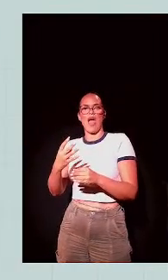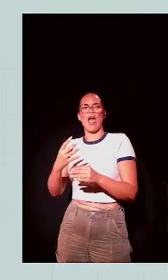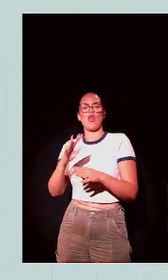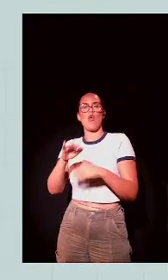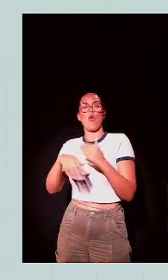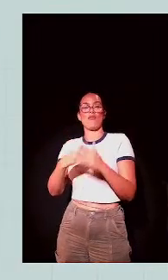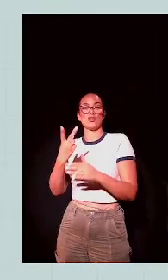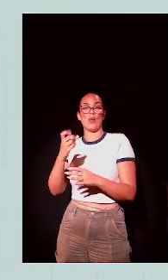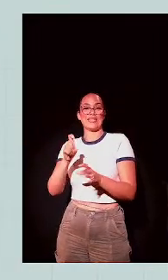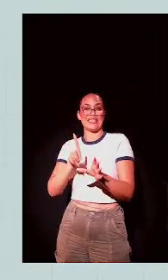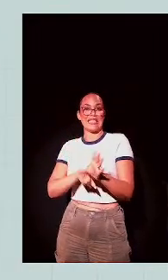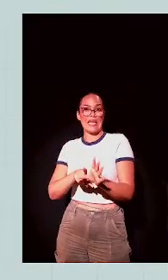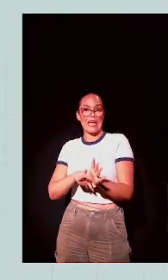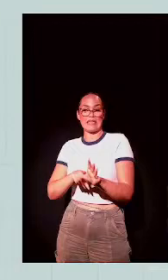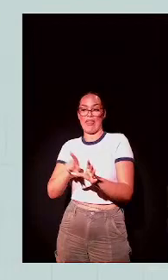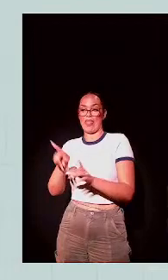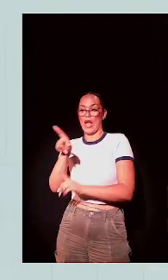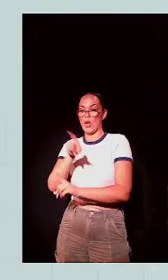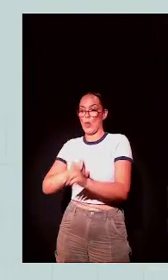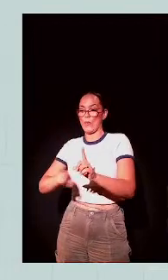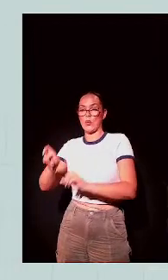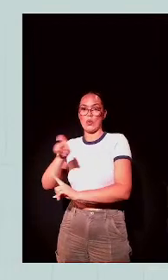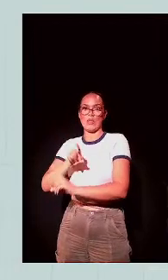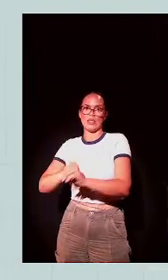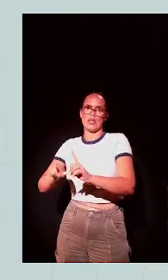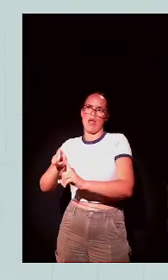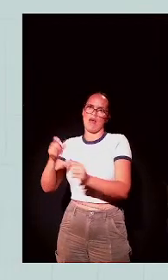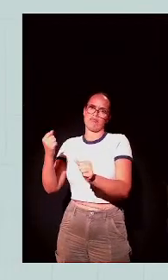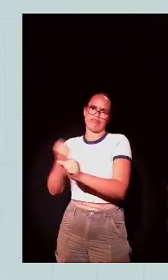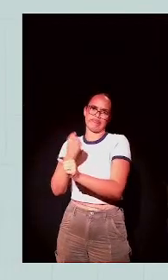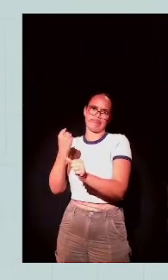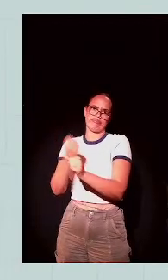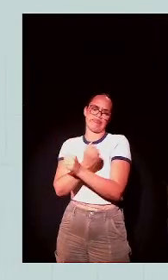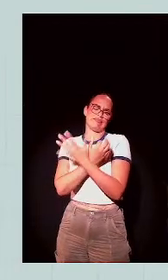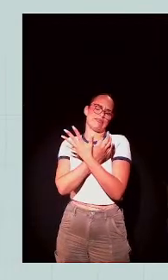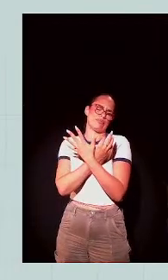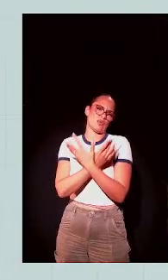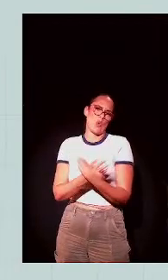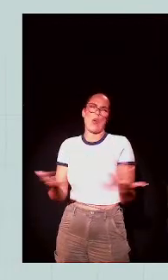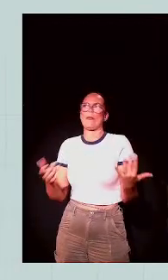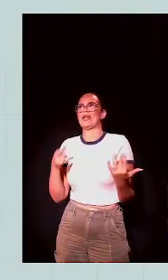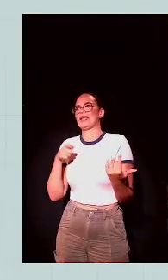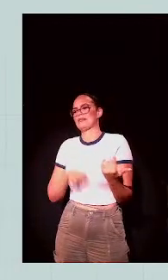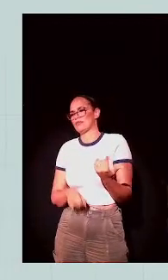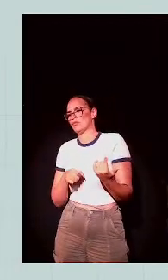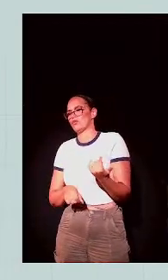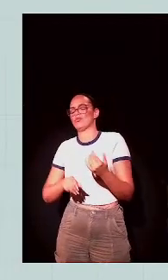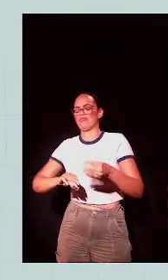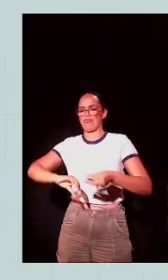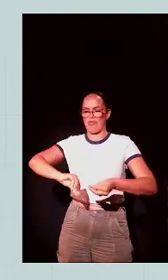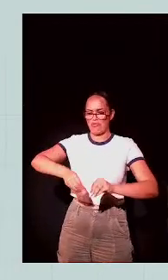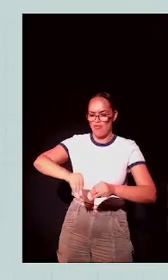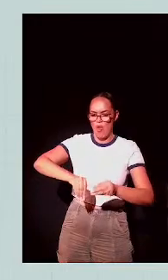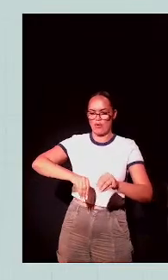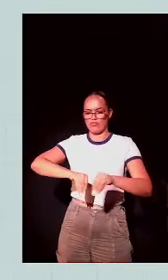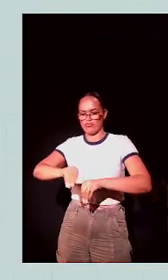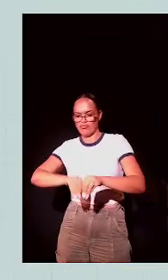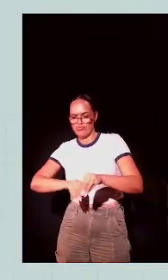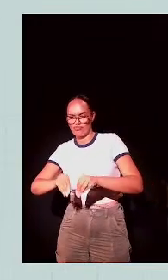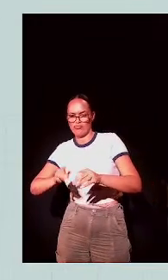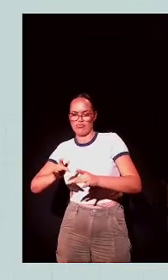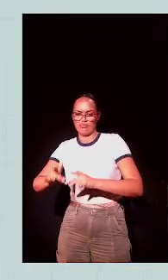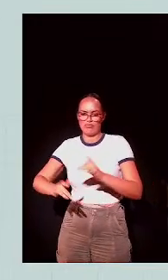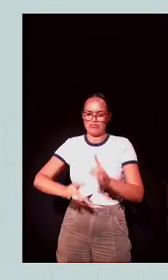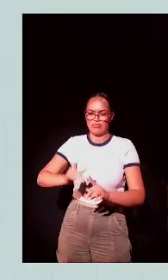the community has produced many, many instruments, interfaces, controllers, but few have